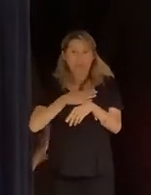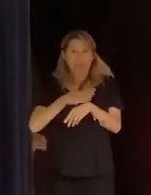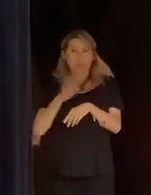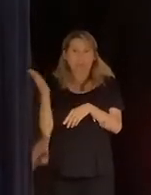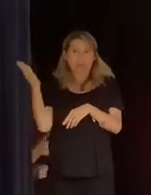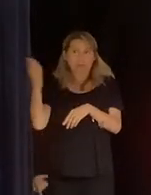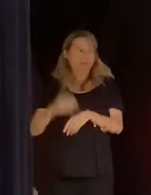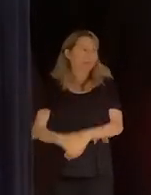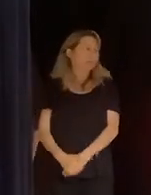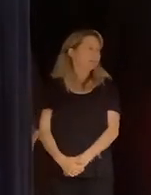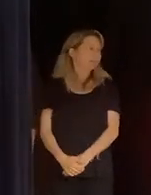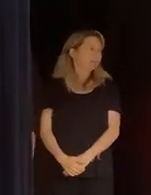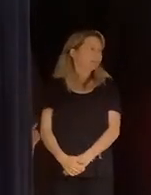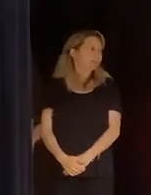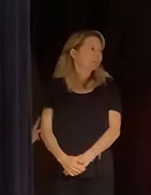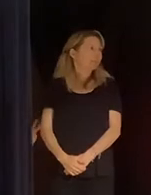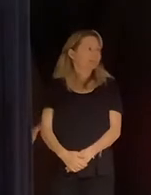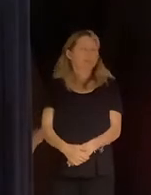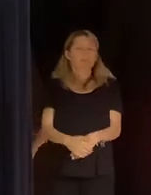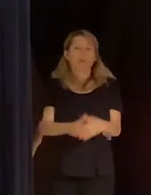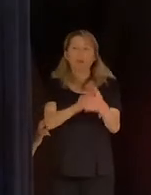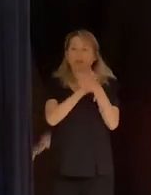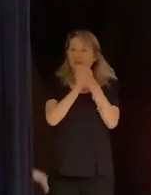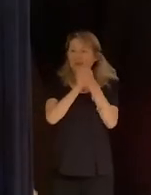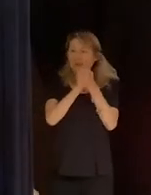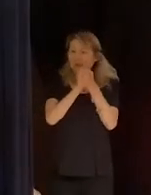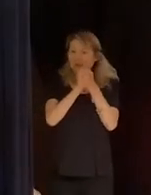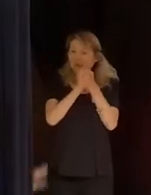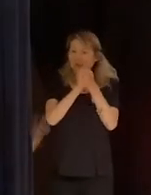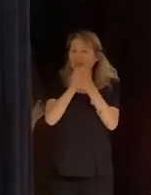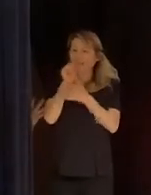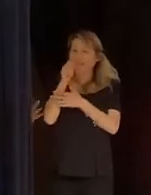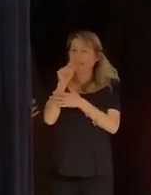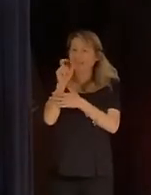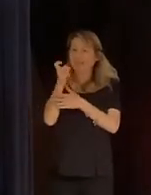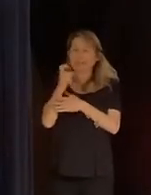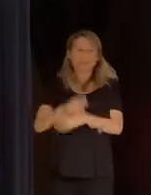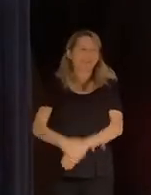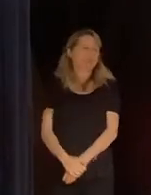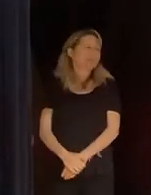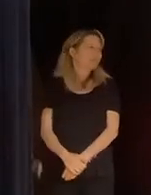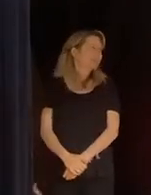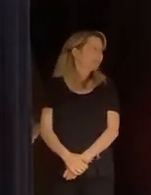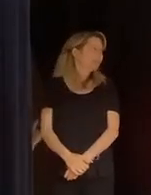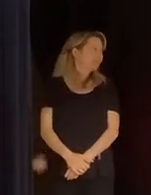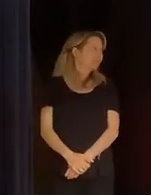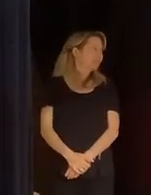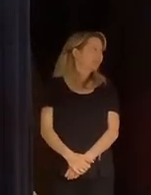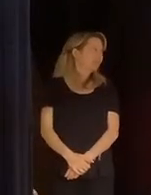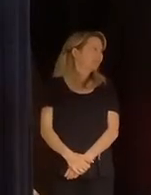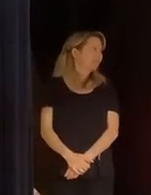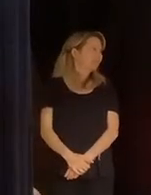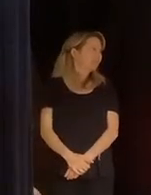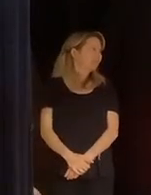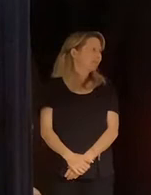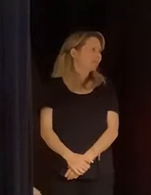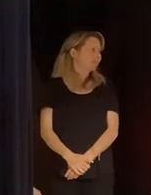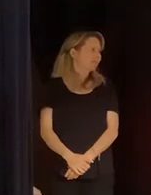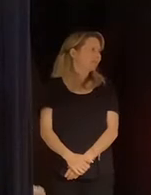Award to Alex Wheeler, and a huge congratulations to Alex. Very well deserved.